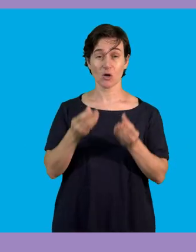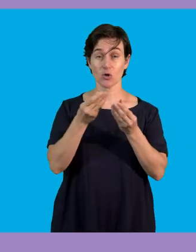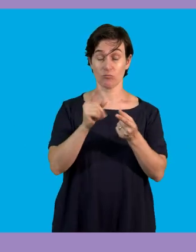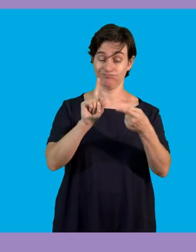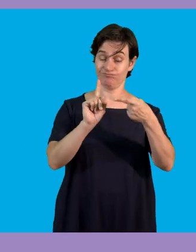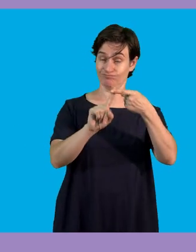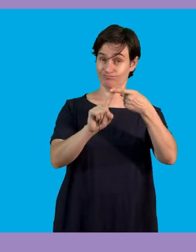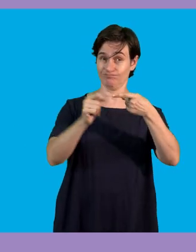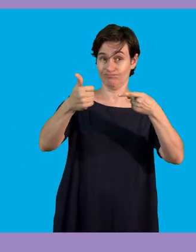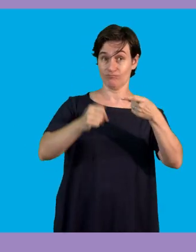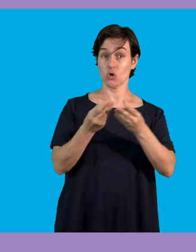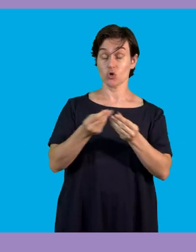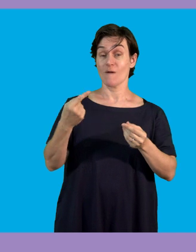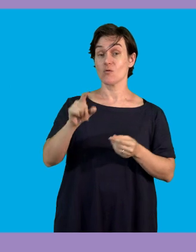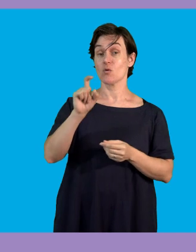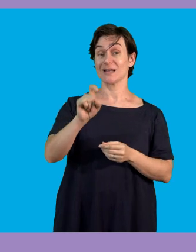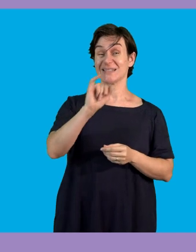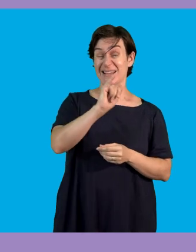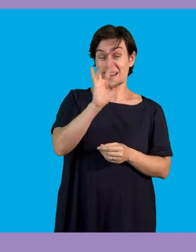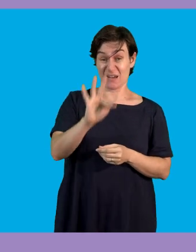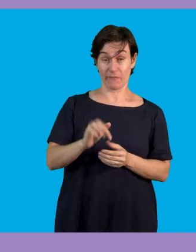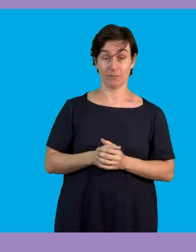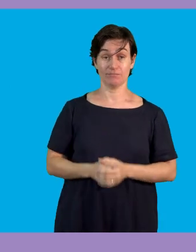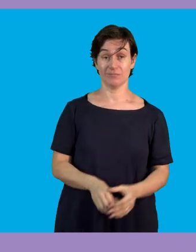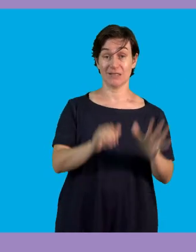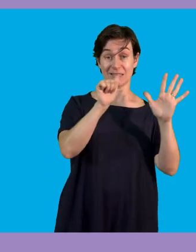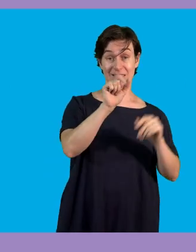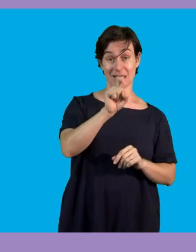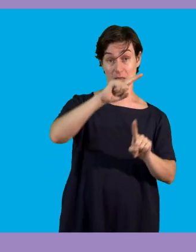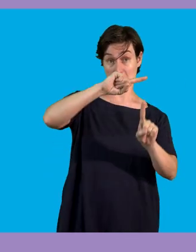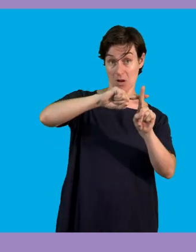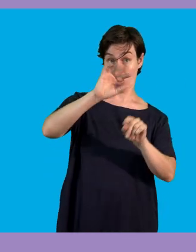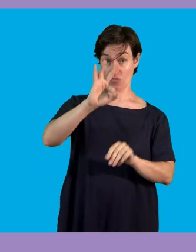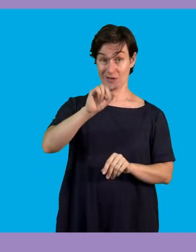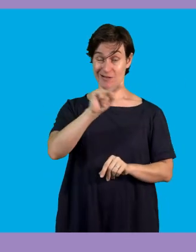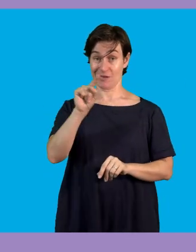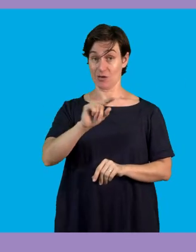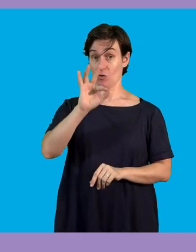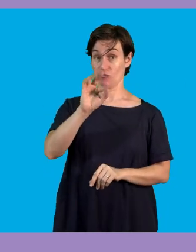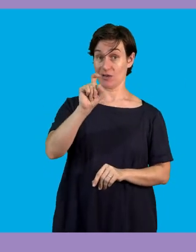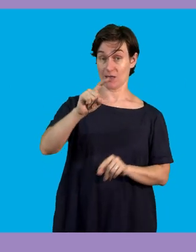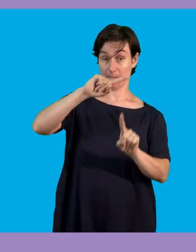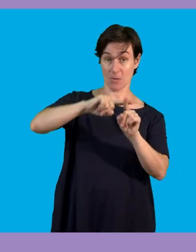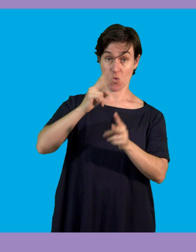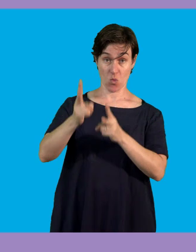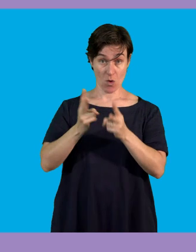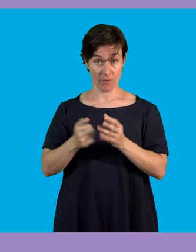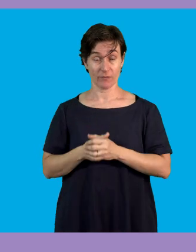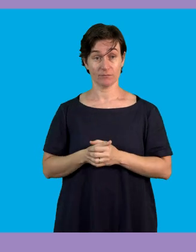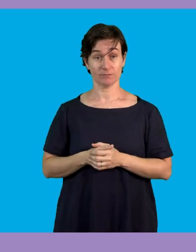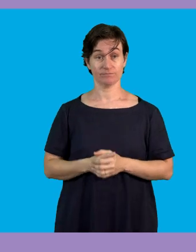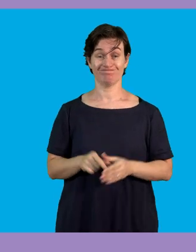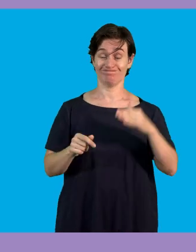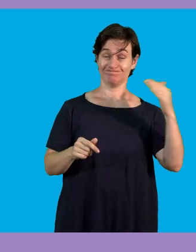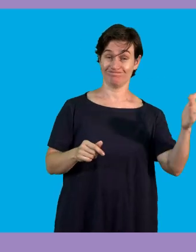Let's solve for x, where in the equation 6x plus 3 equals to 3x plus 12. So